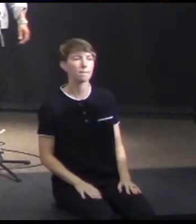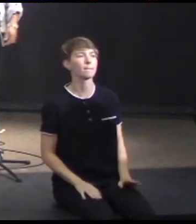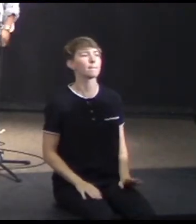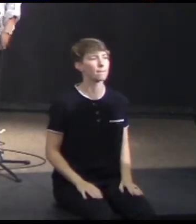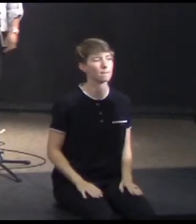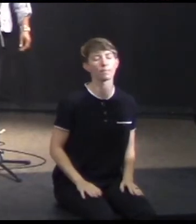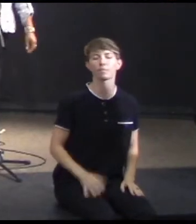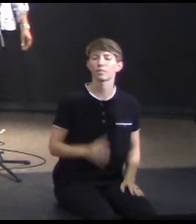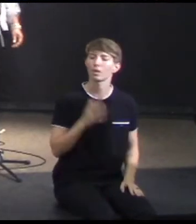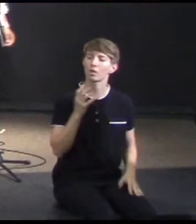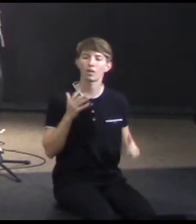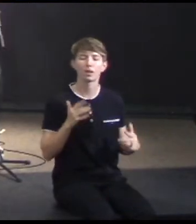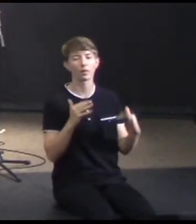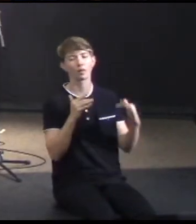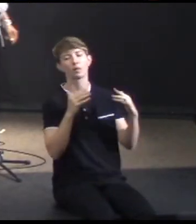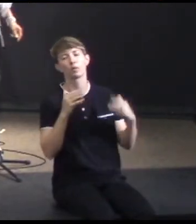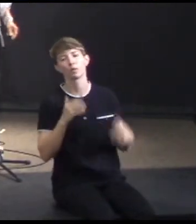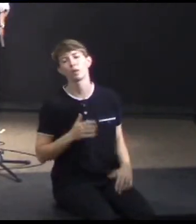rise. Oh, let it rise.